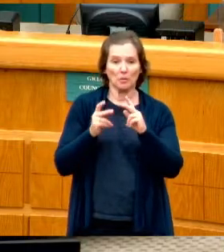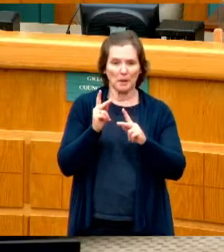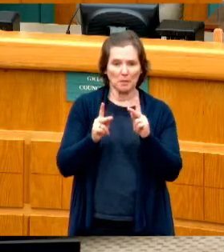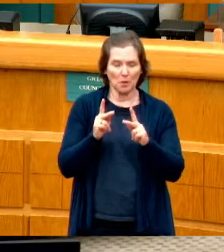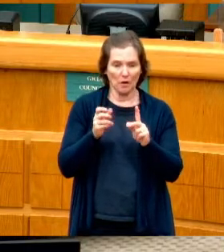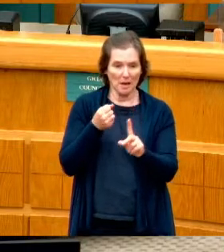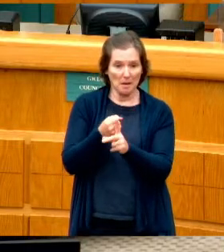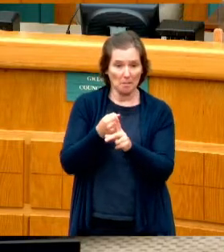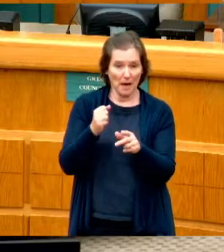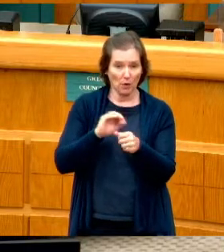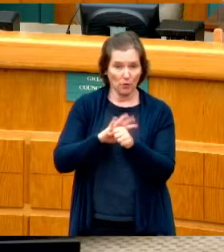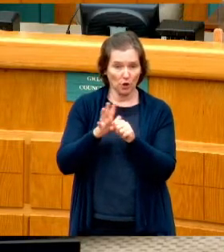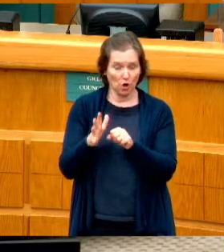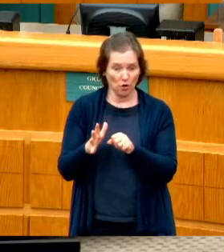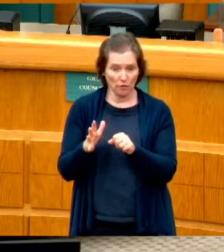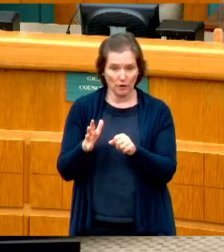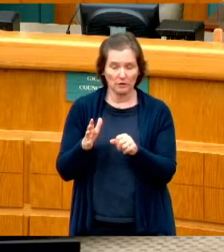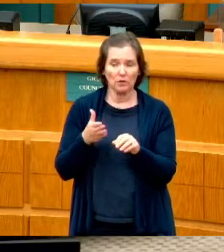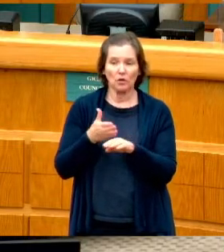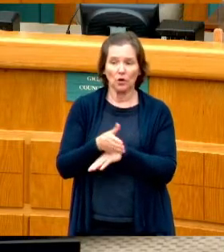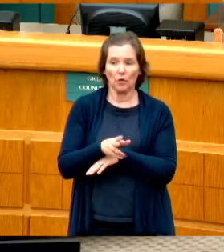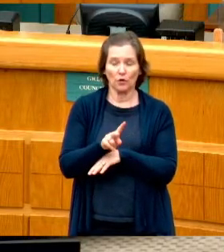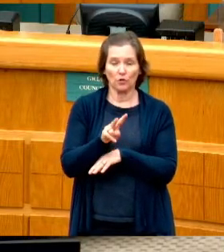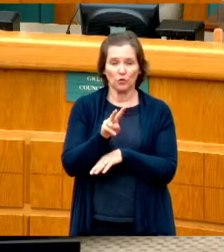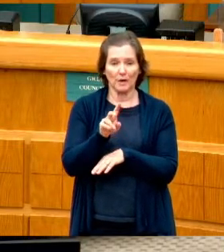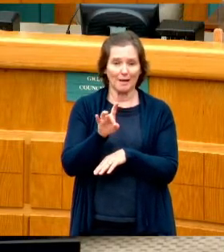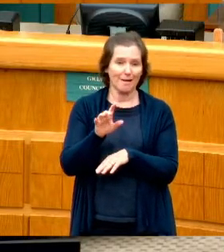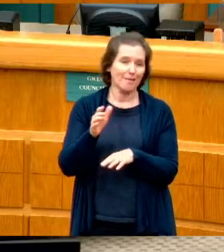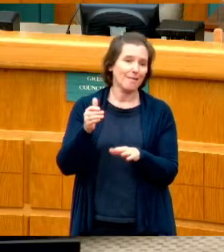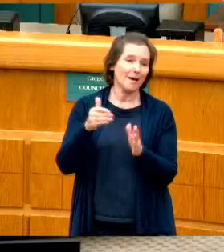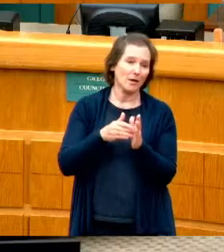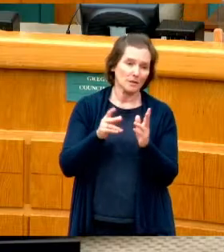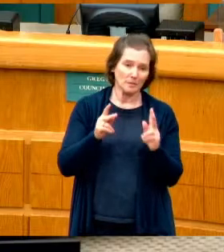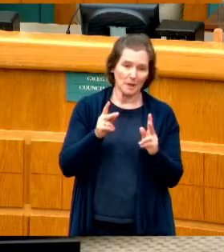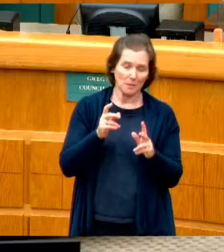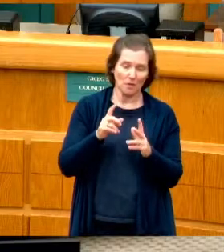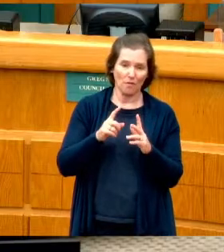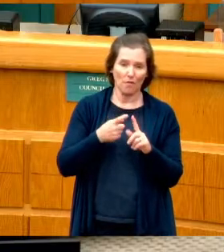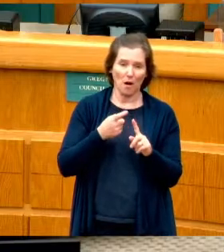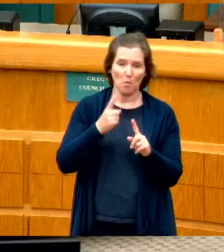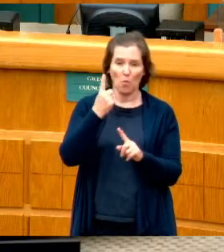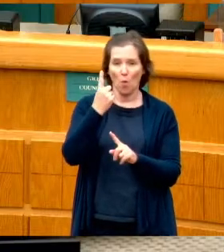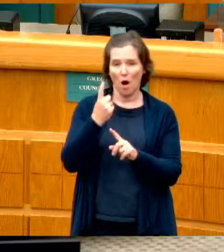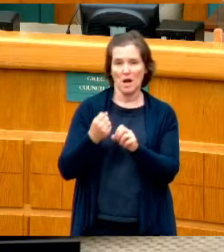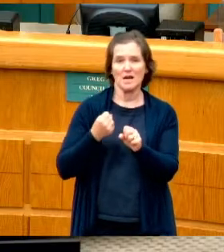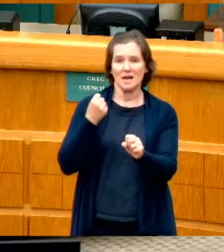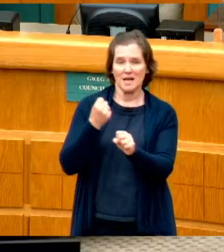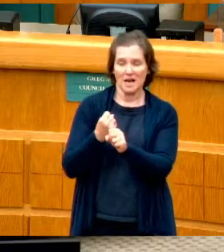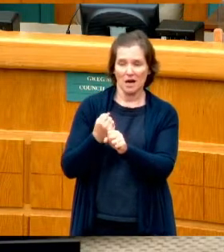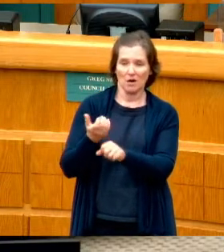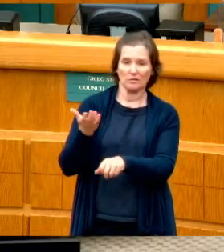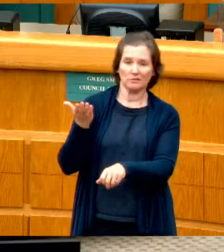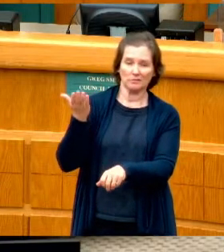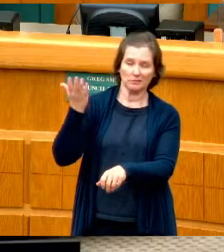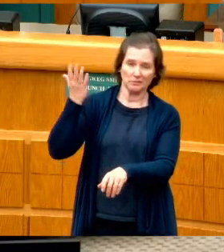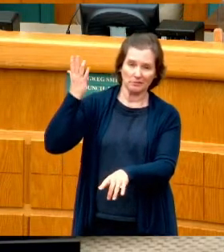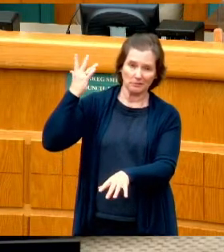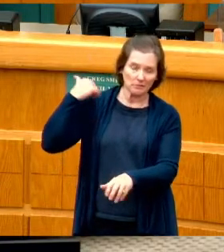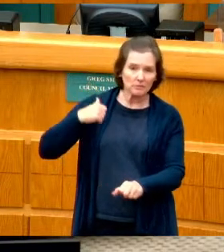38,270 COVID cases in Nueces County since the beginning last year. Next slide.